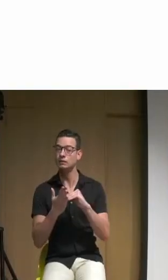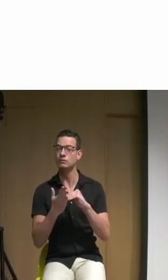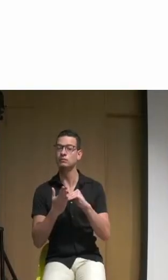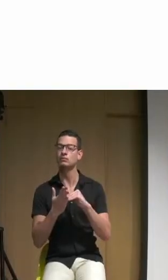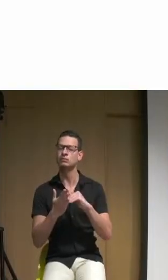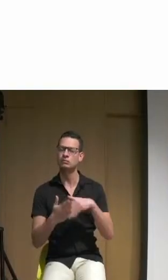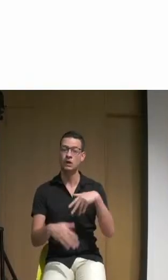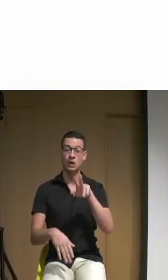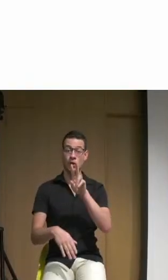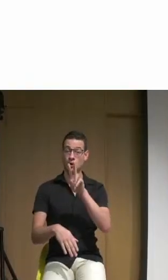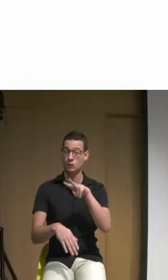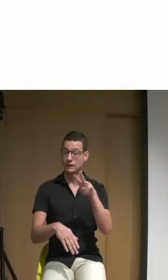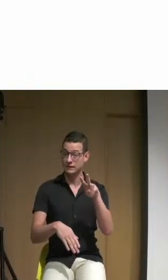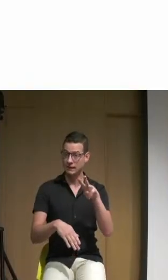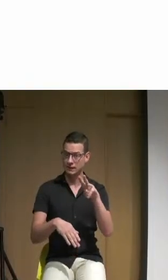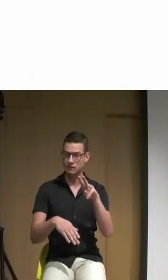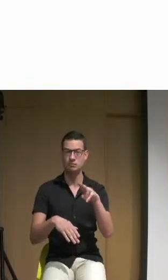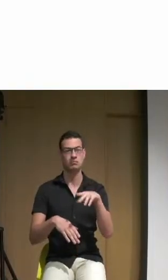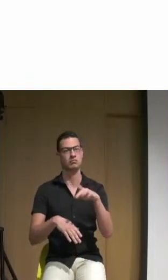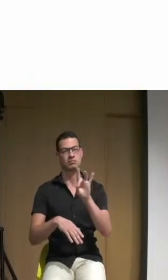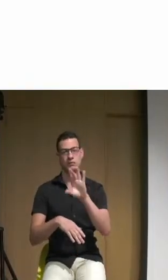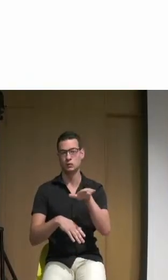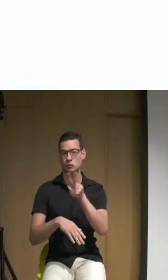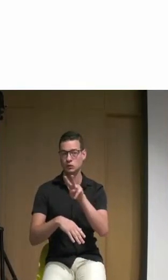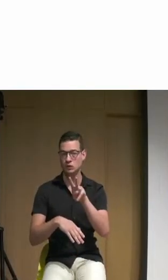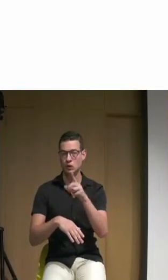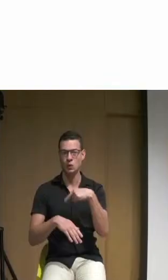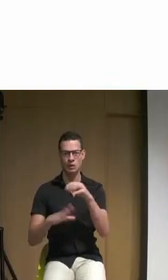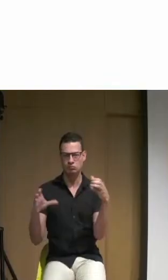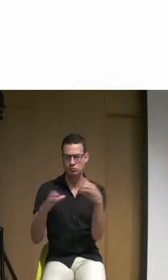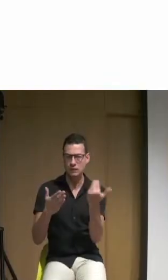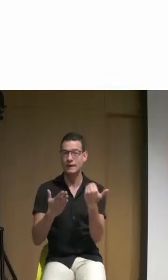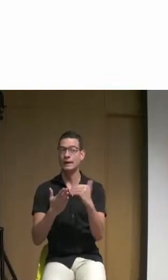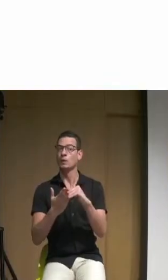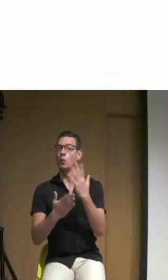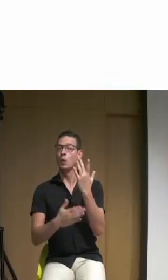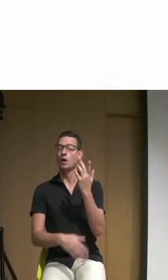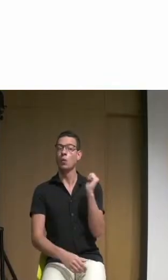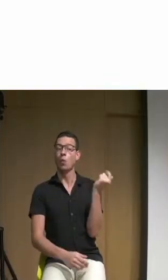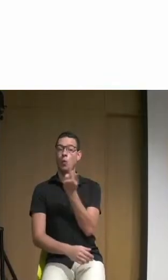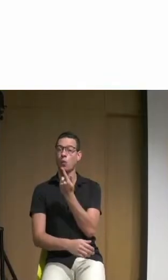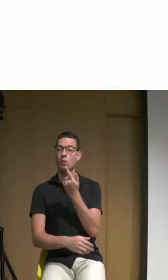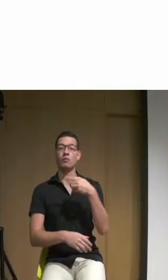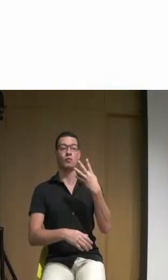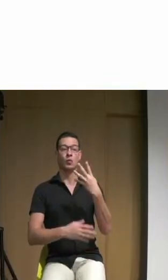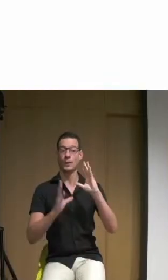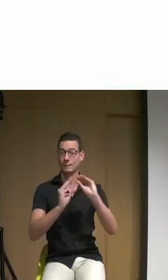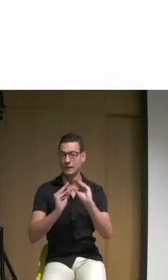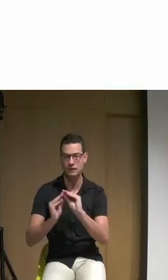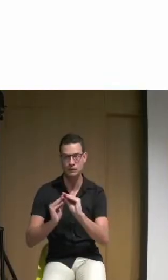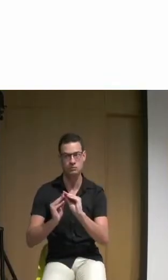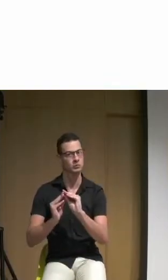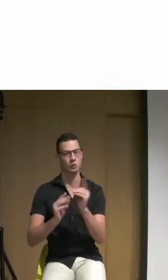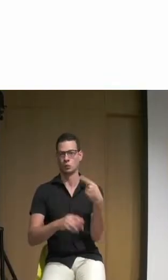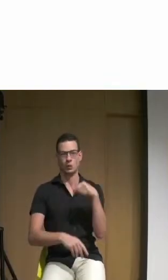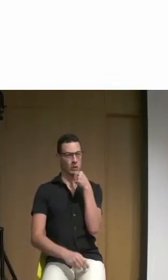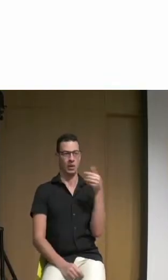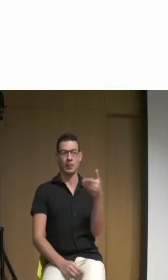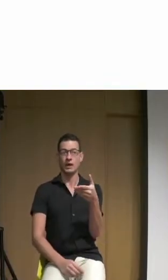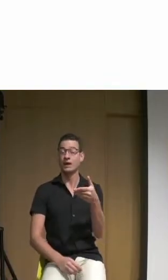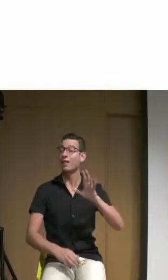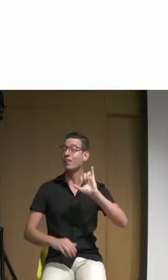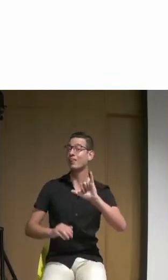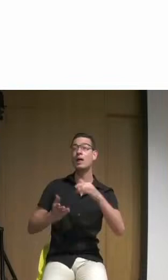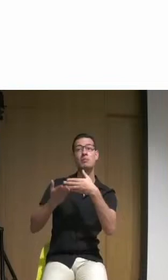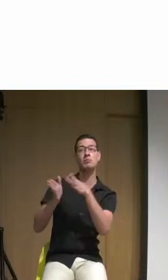what we believe, because we all weren't in those 4 sessions. And so what we believe it should be, and then it's still not public record